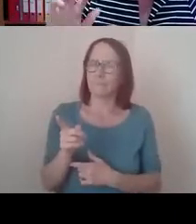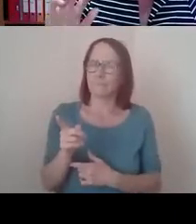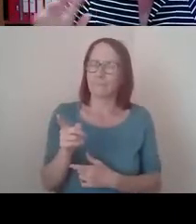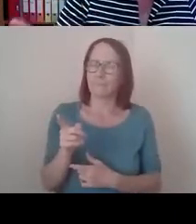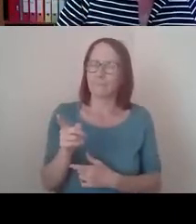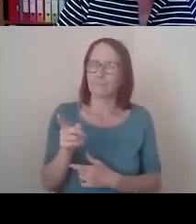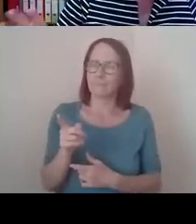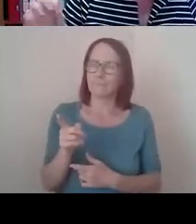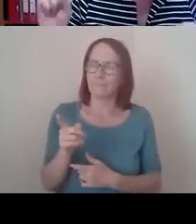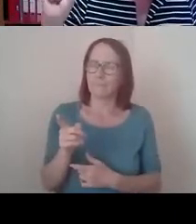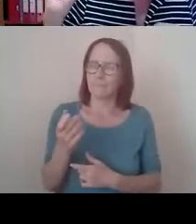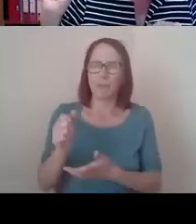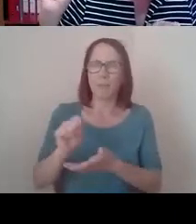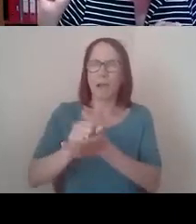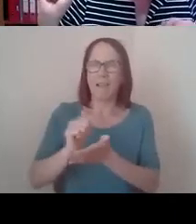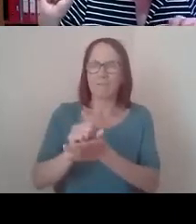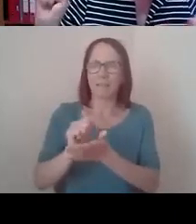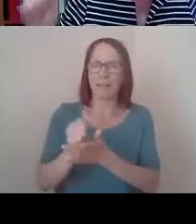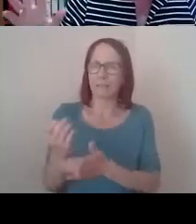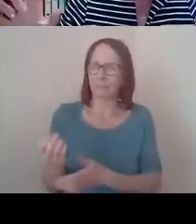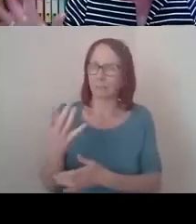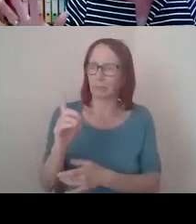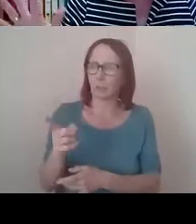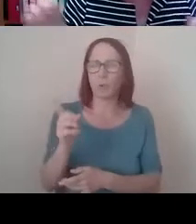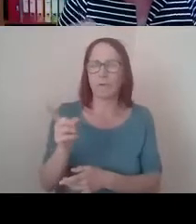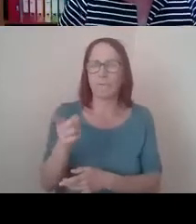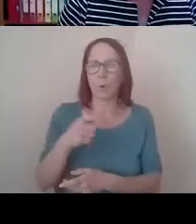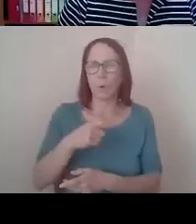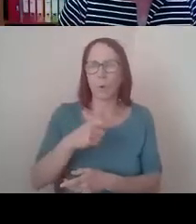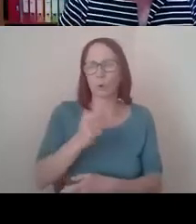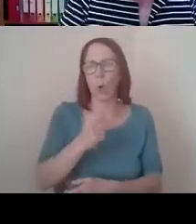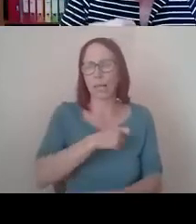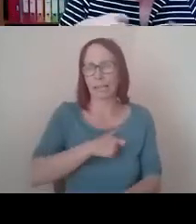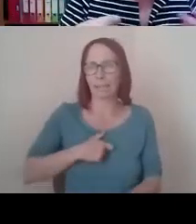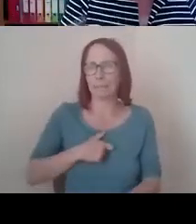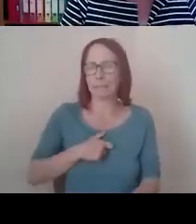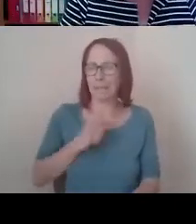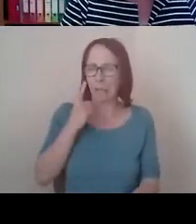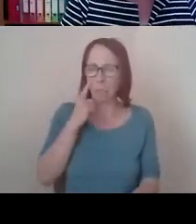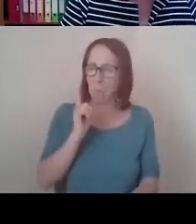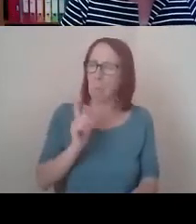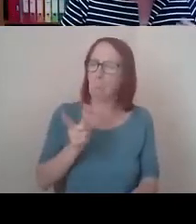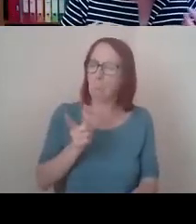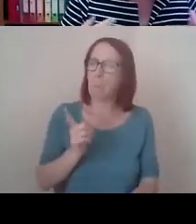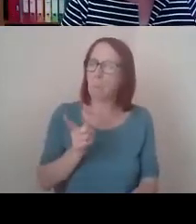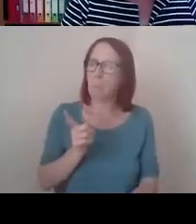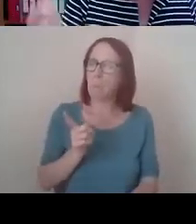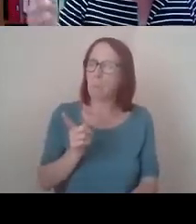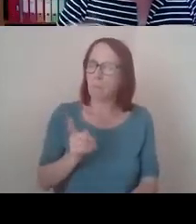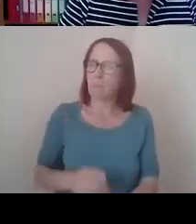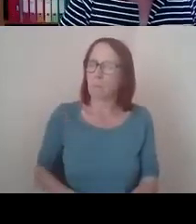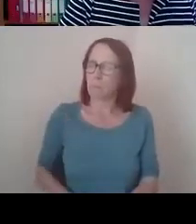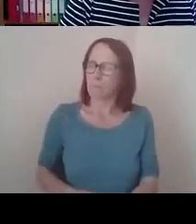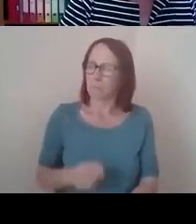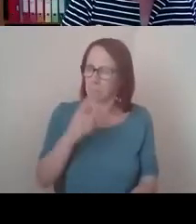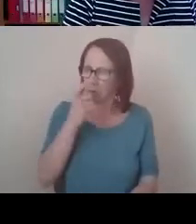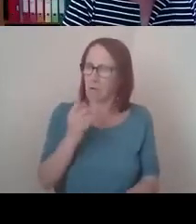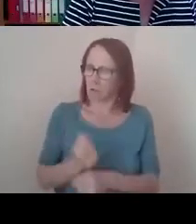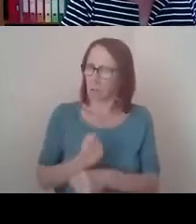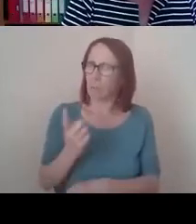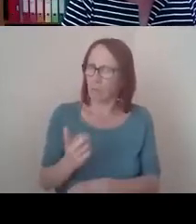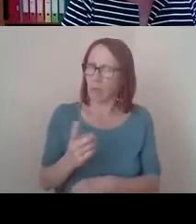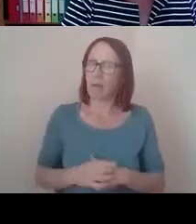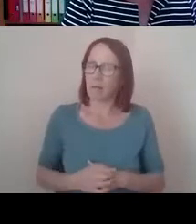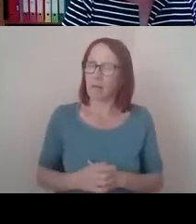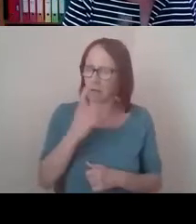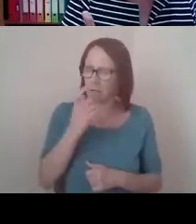they were advertising for the Scotland Committee. So I thought I could do that.